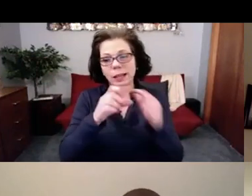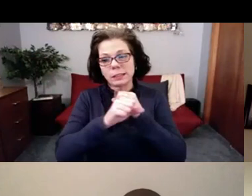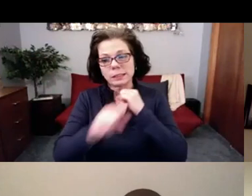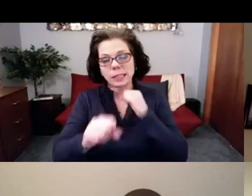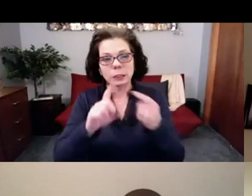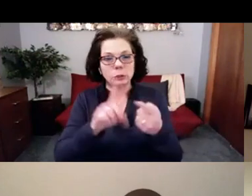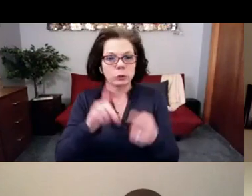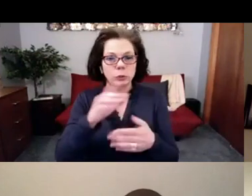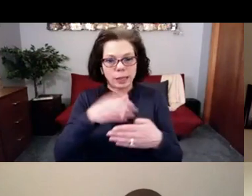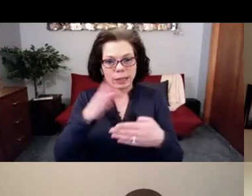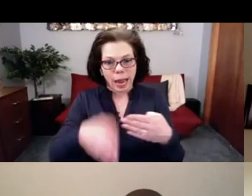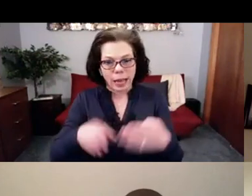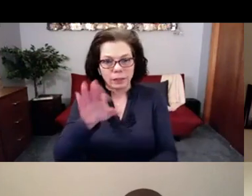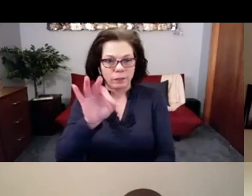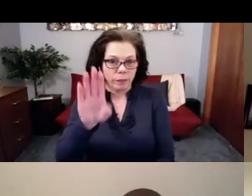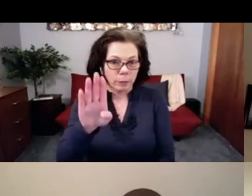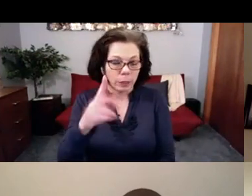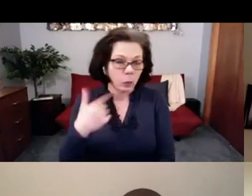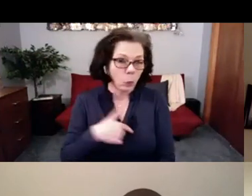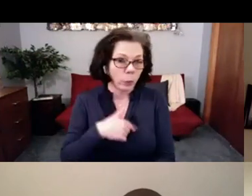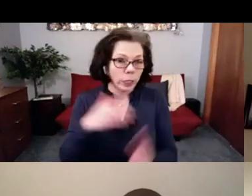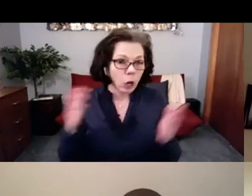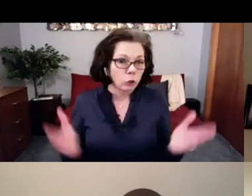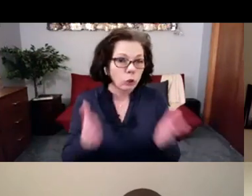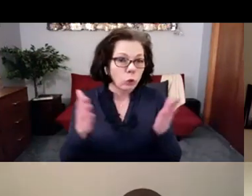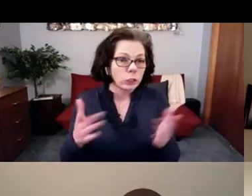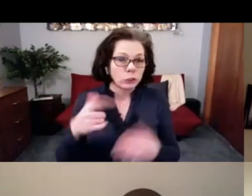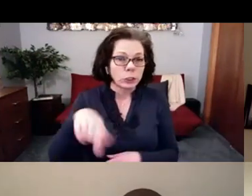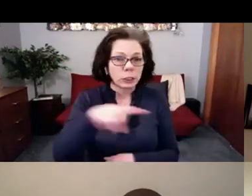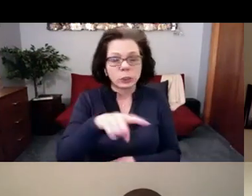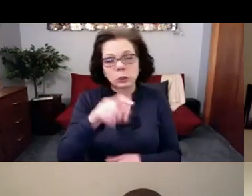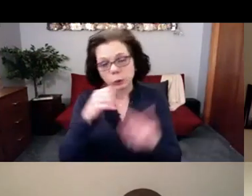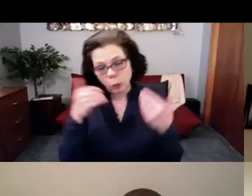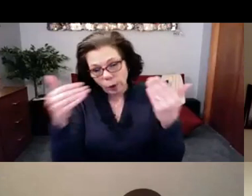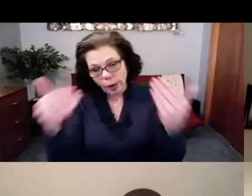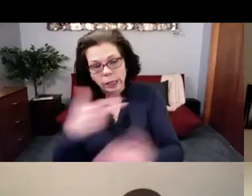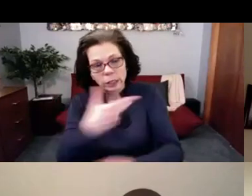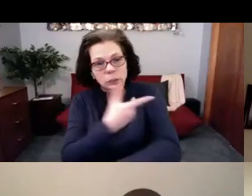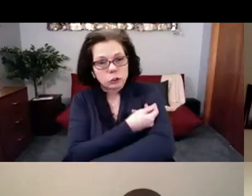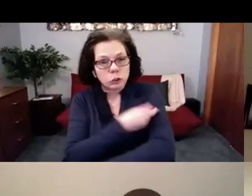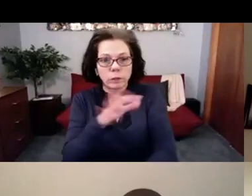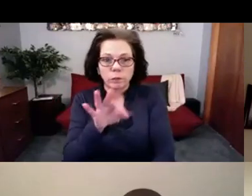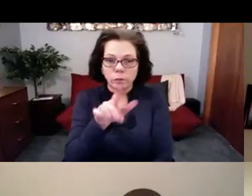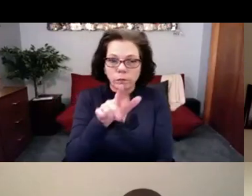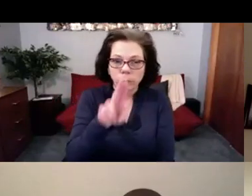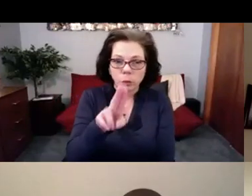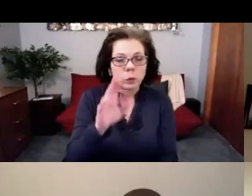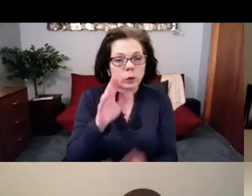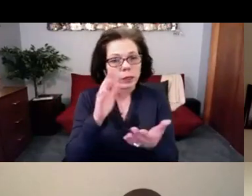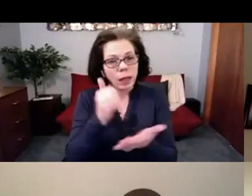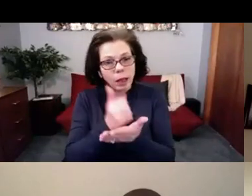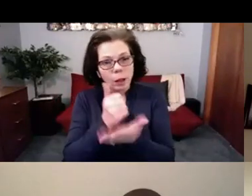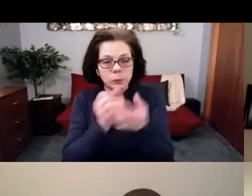we're encouraging, get the flu vaccine, help support and ensure that services and resources can be directed